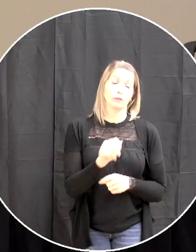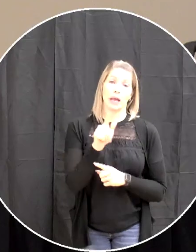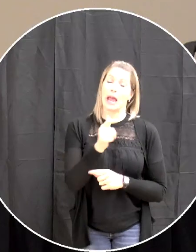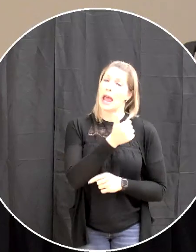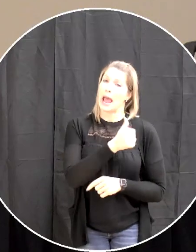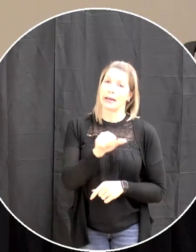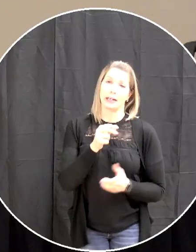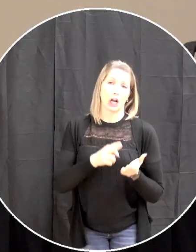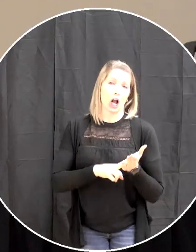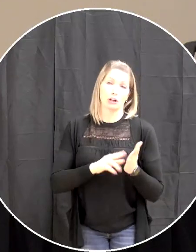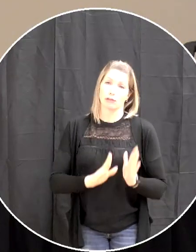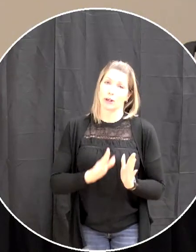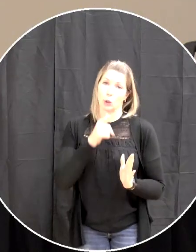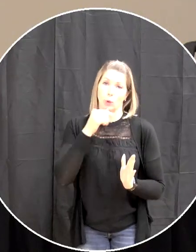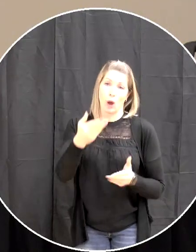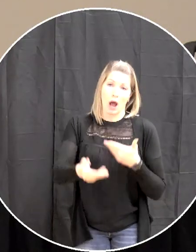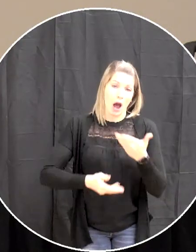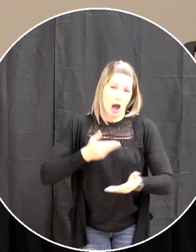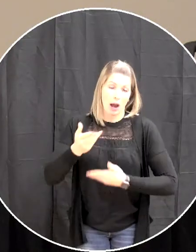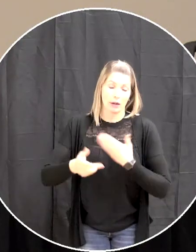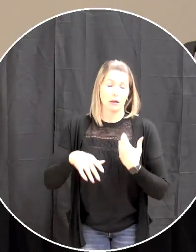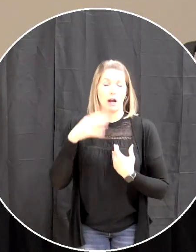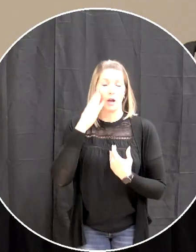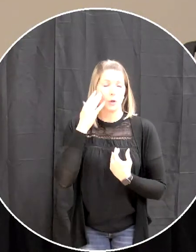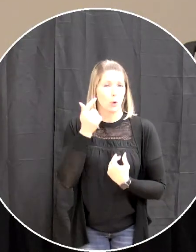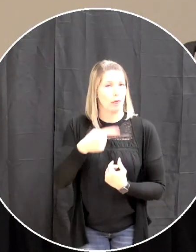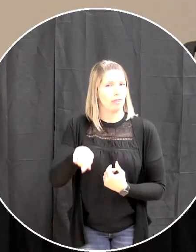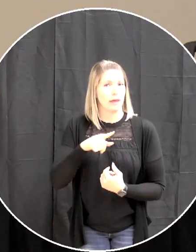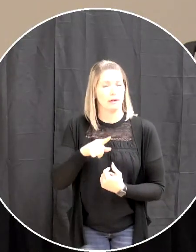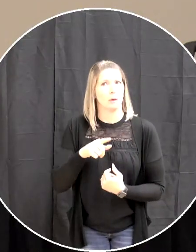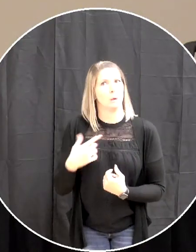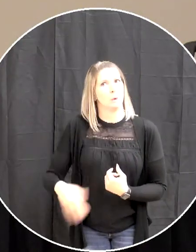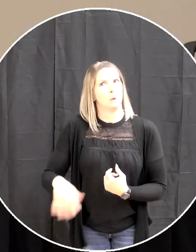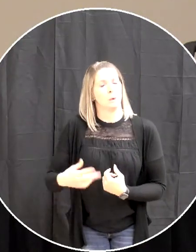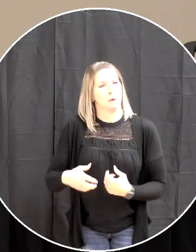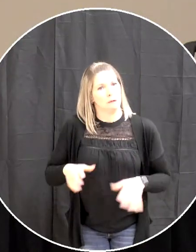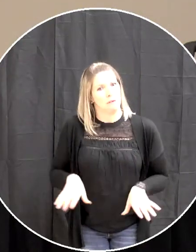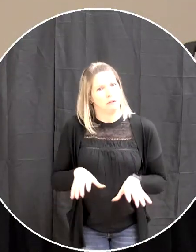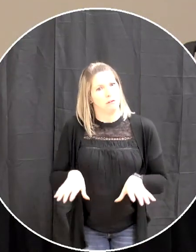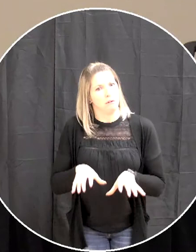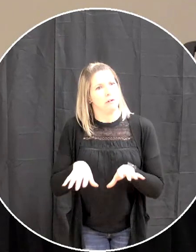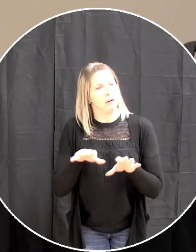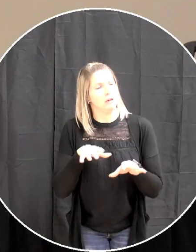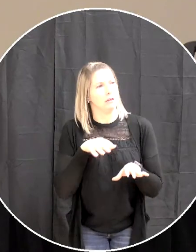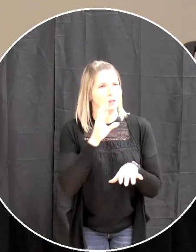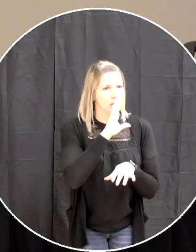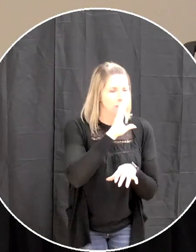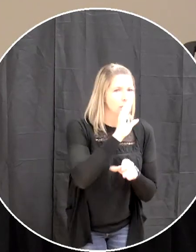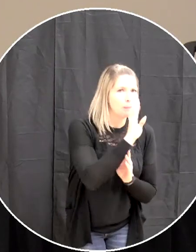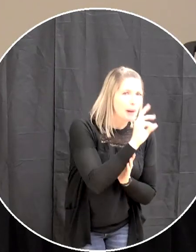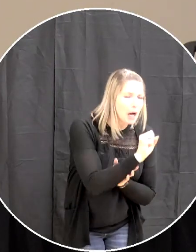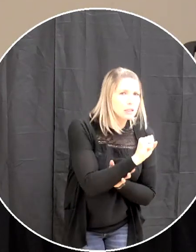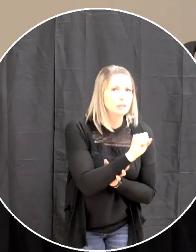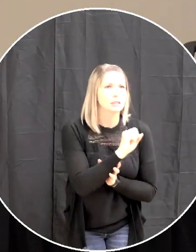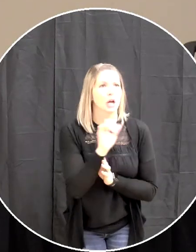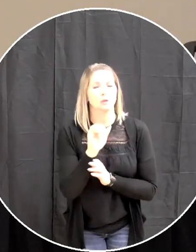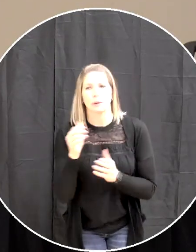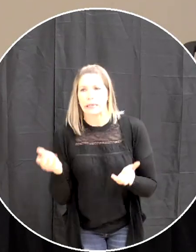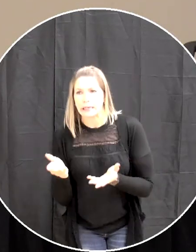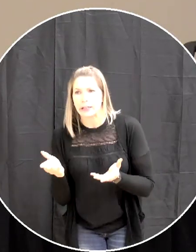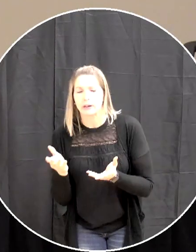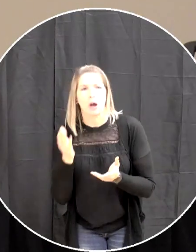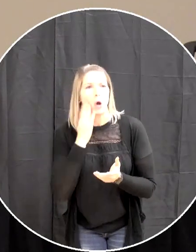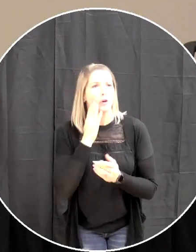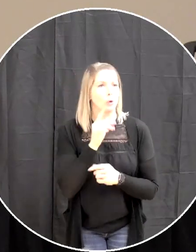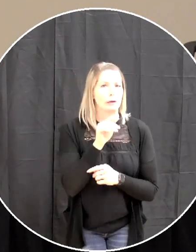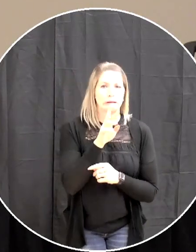they spent a fair bit of time securing buses on the mainland and corralling them down here. And I know that Terry was on the phone